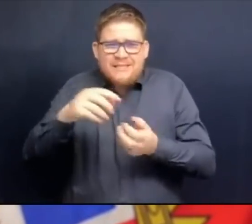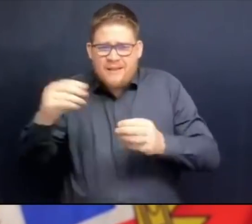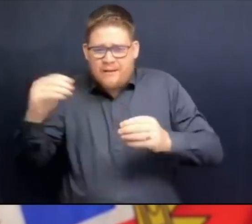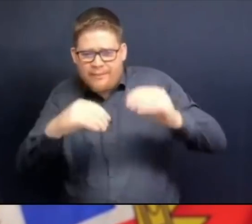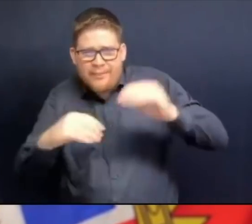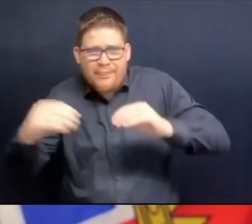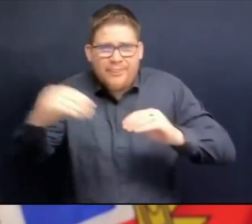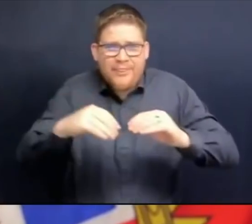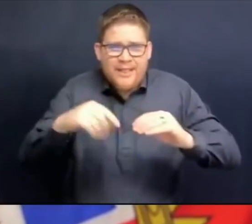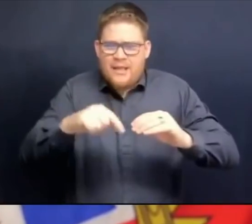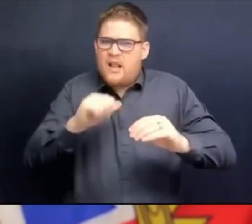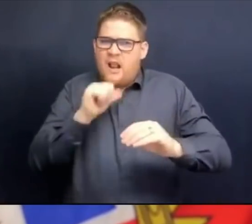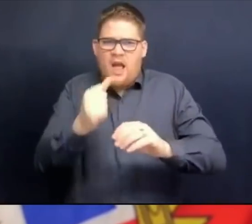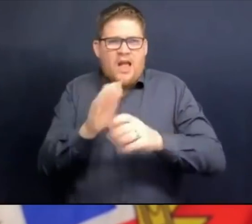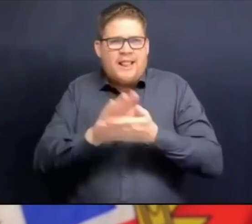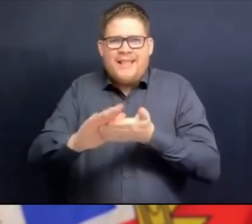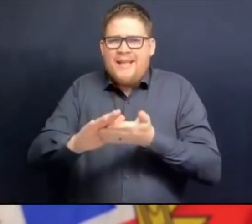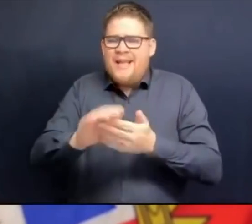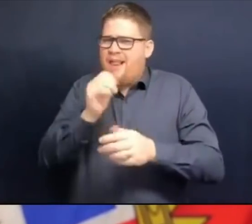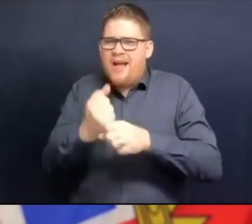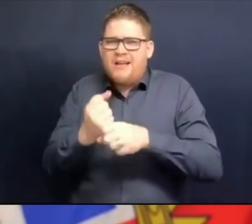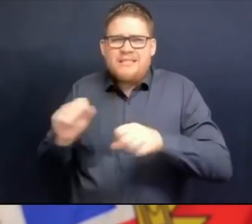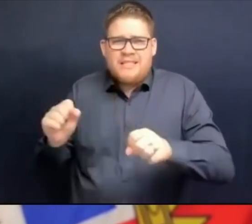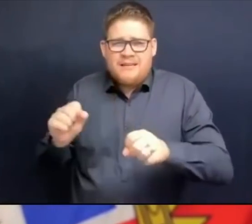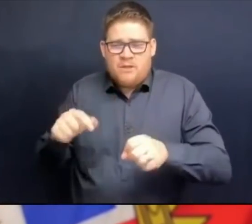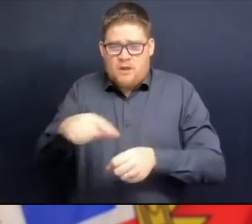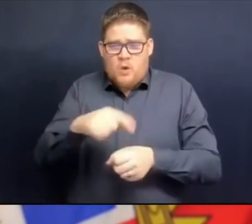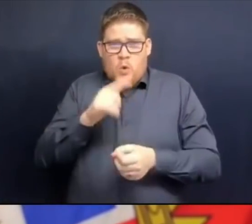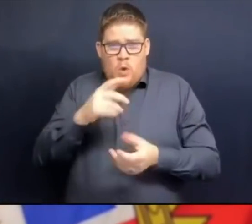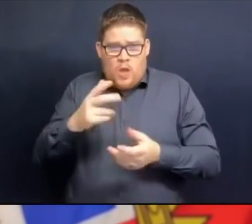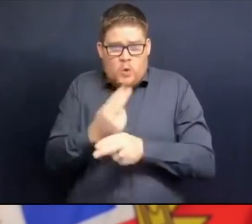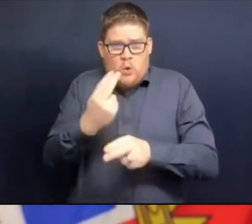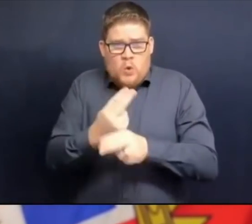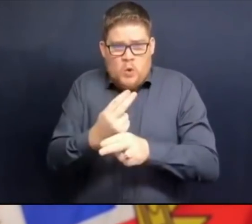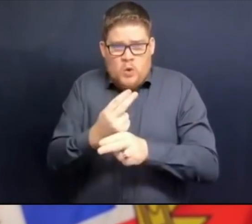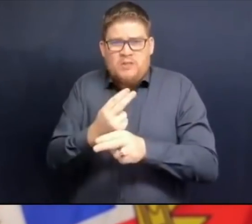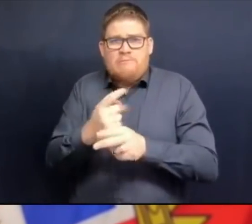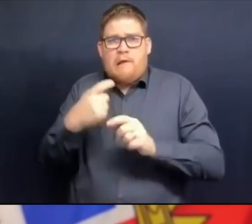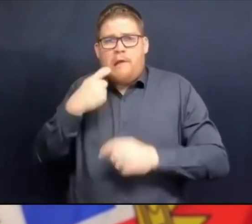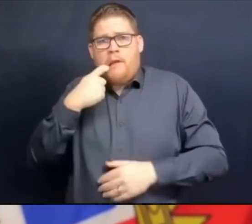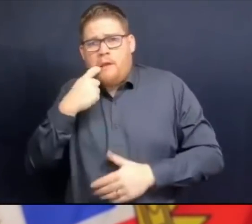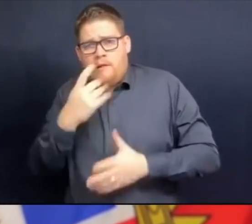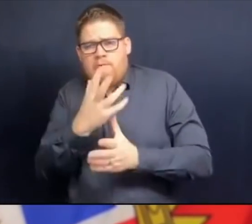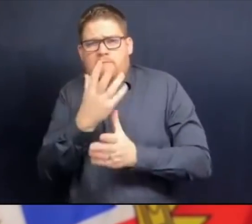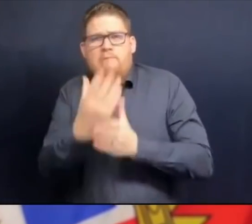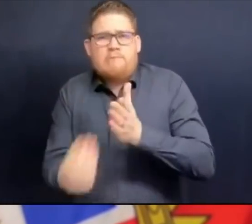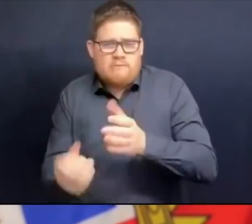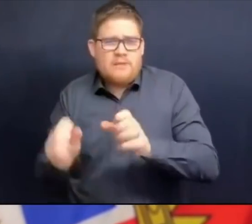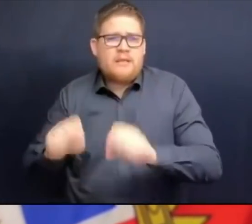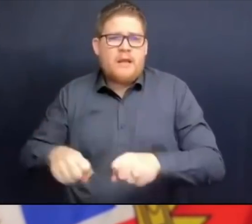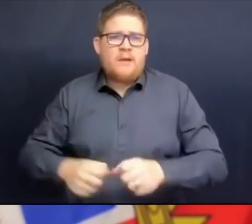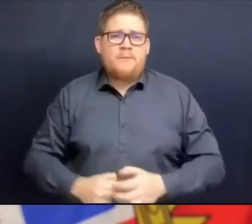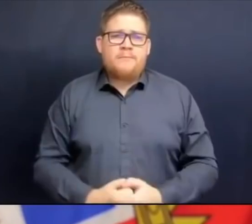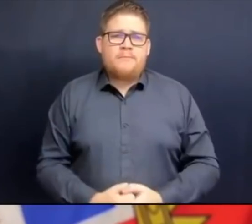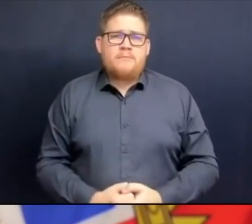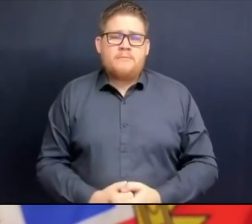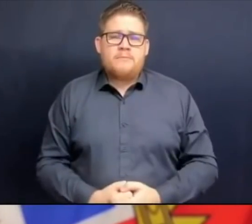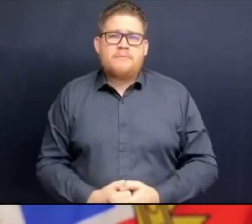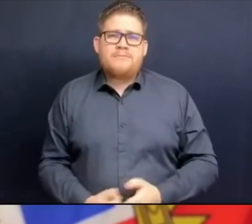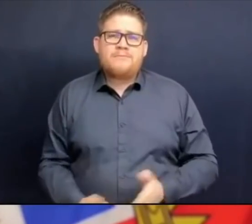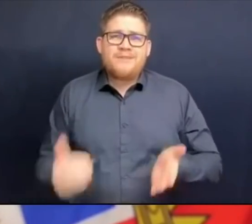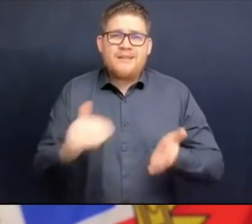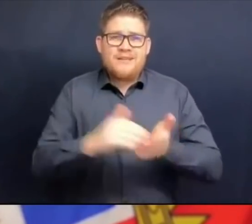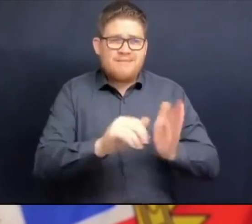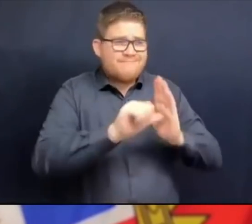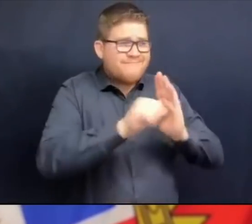that makes it even more challenging to rescue people. It has also become very apparent that our